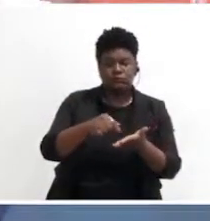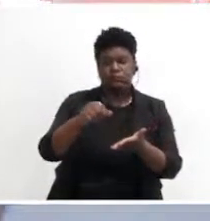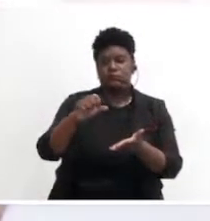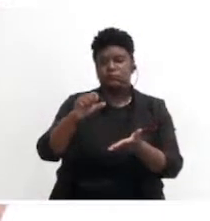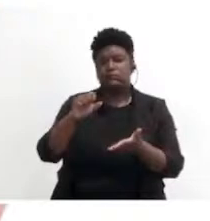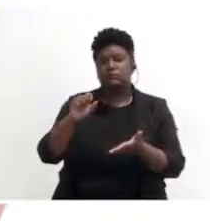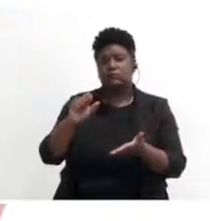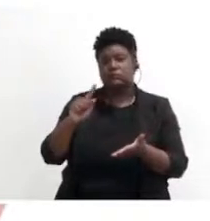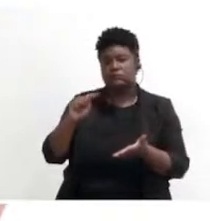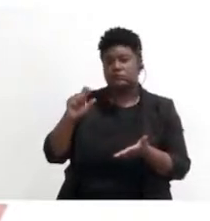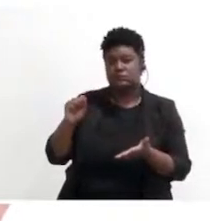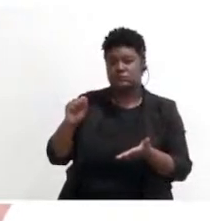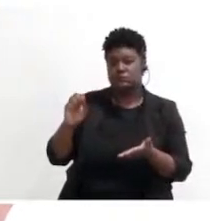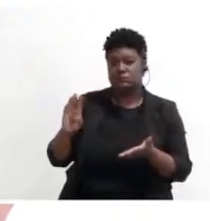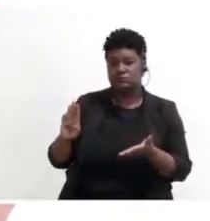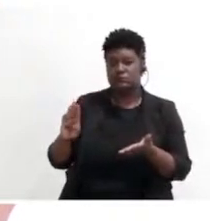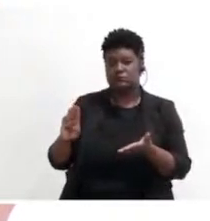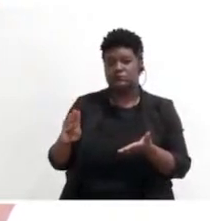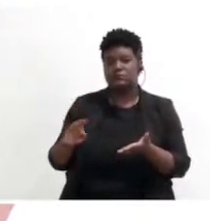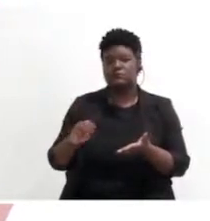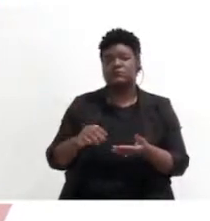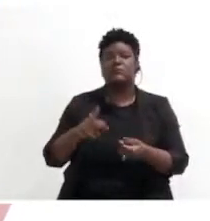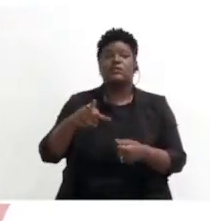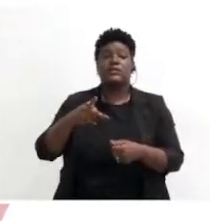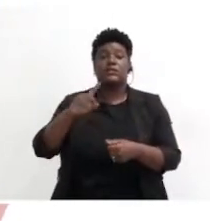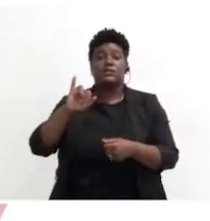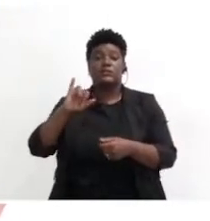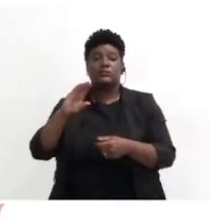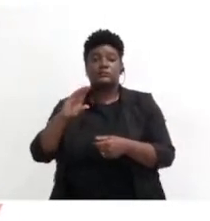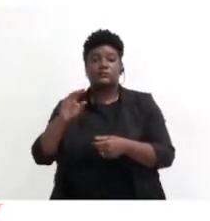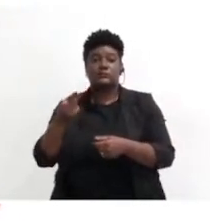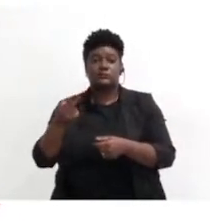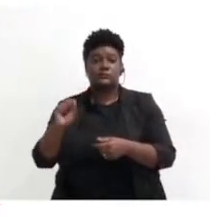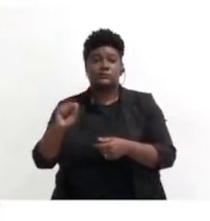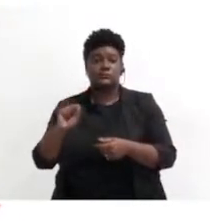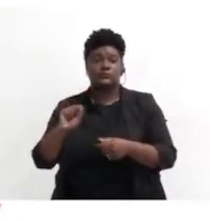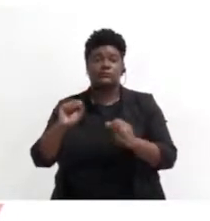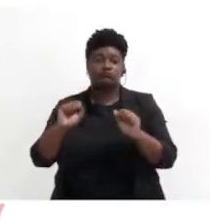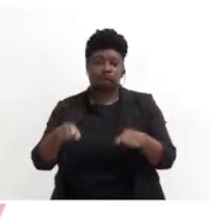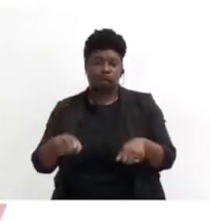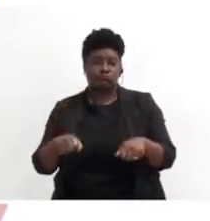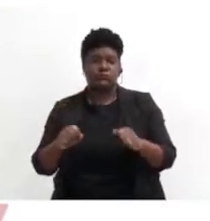is that the pitch can be quite tighter.